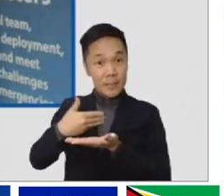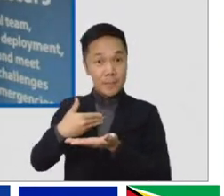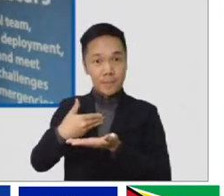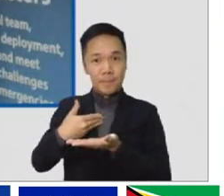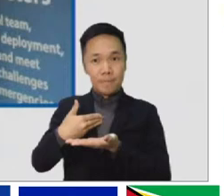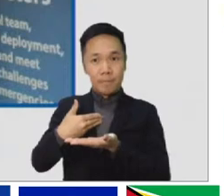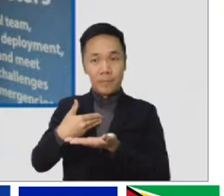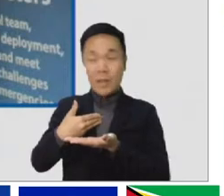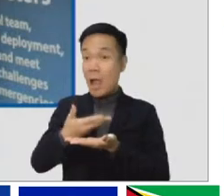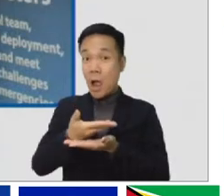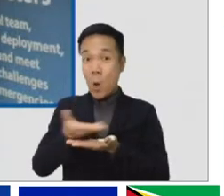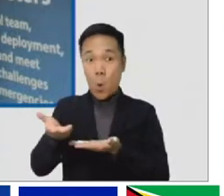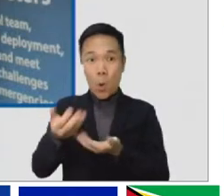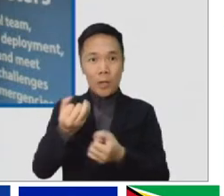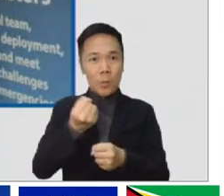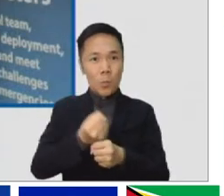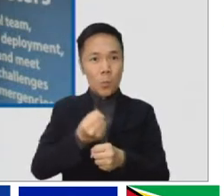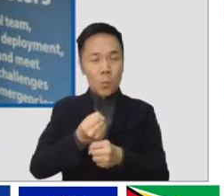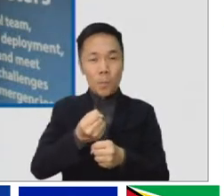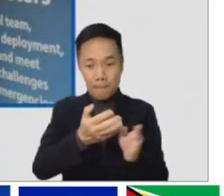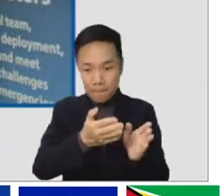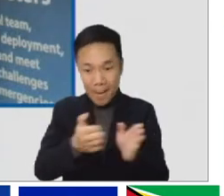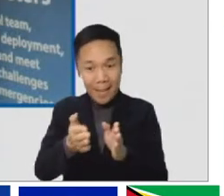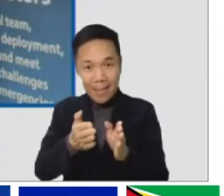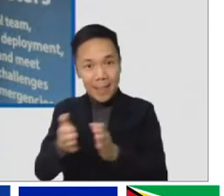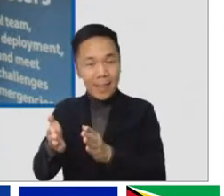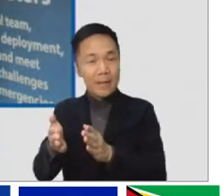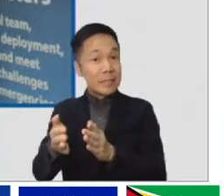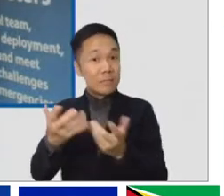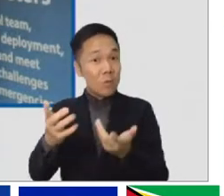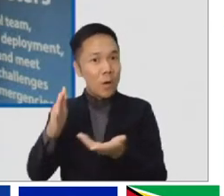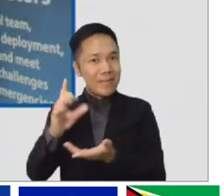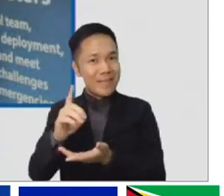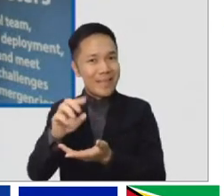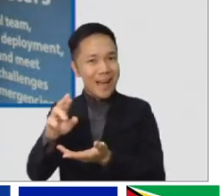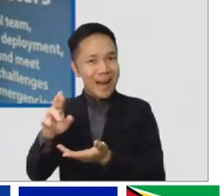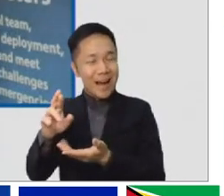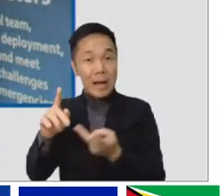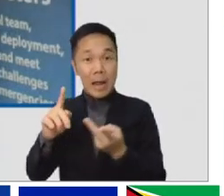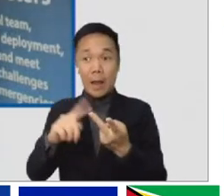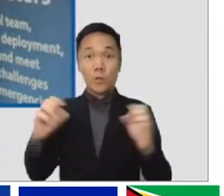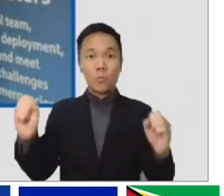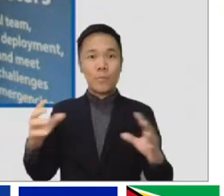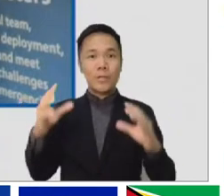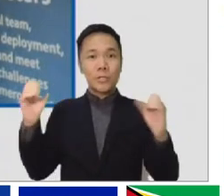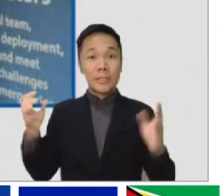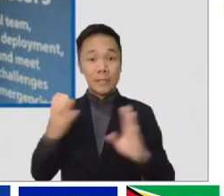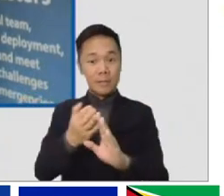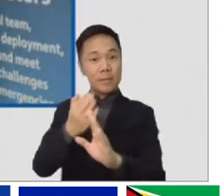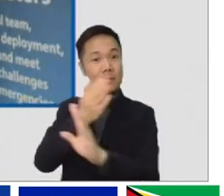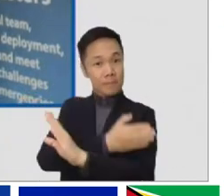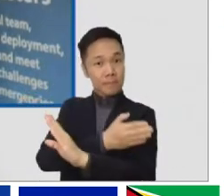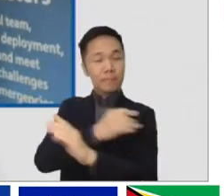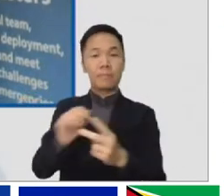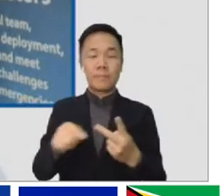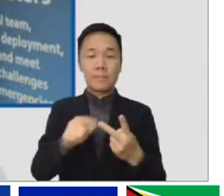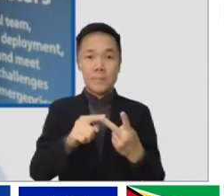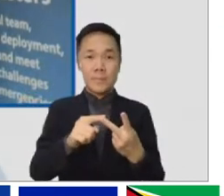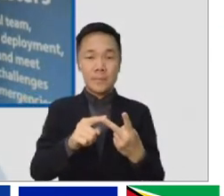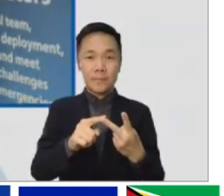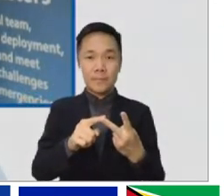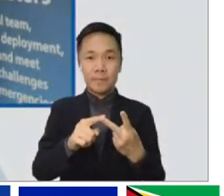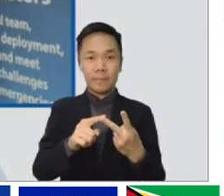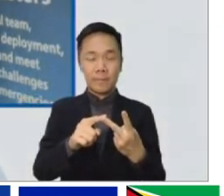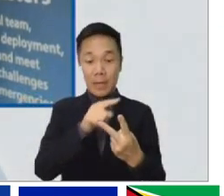plan for disaster risk reduction and emergency preparedness in the Americas. One of the areas that the ministries